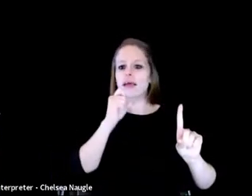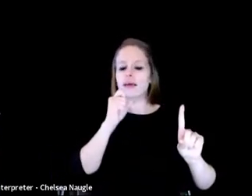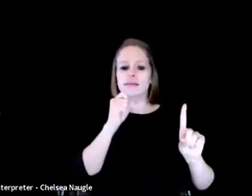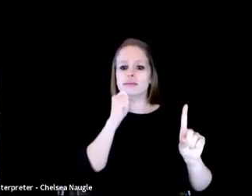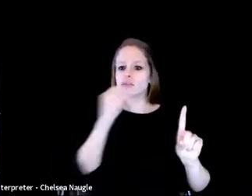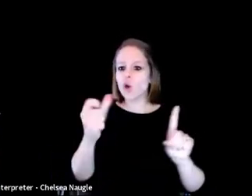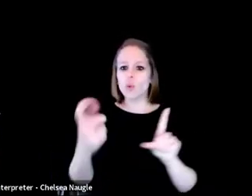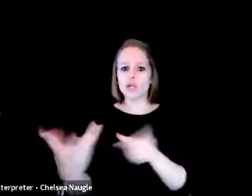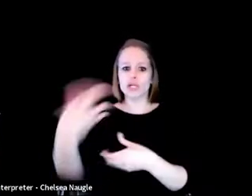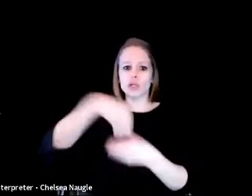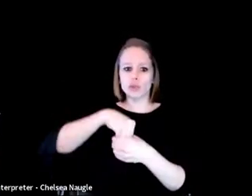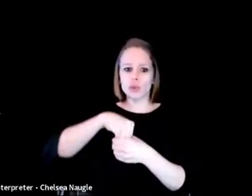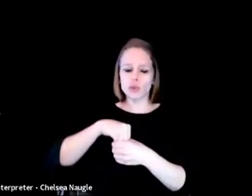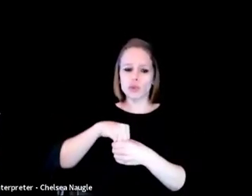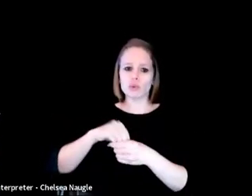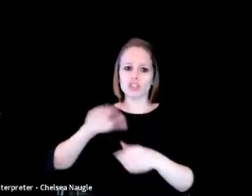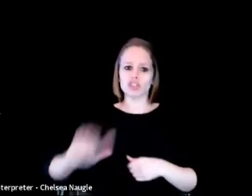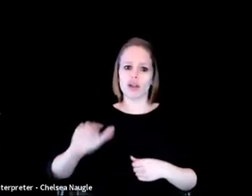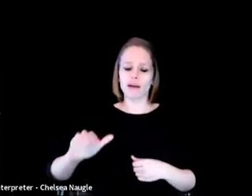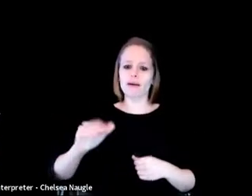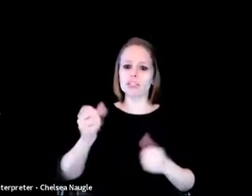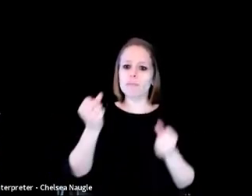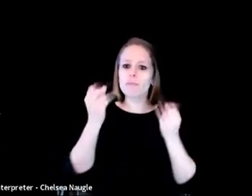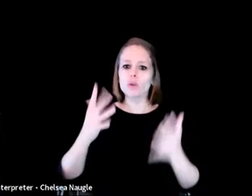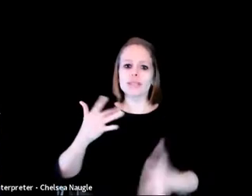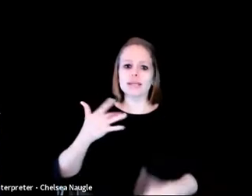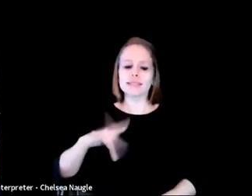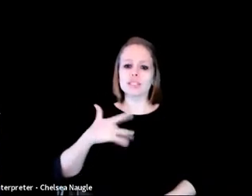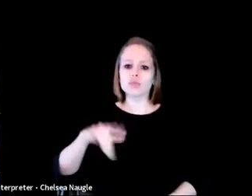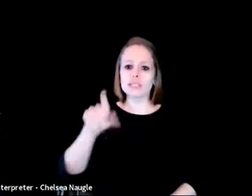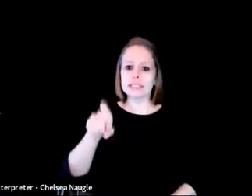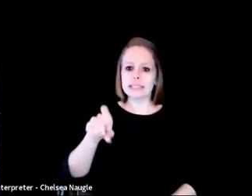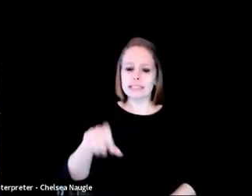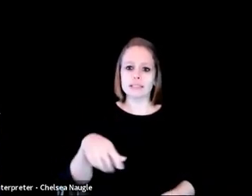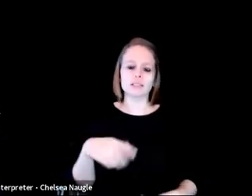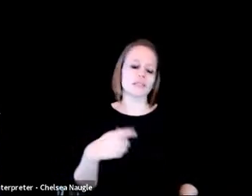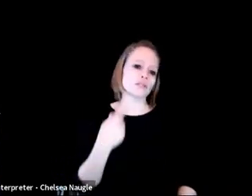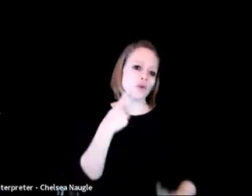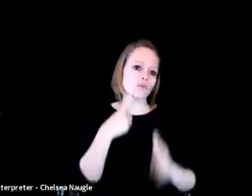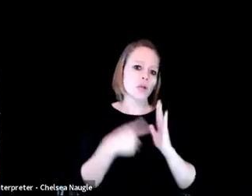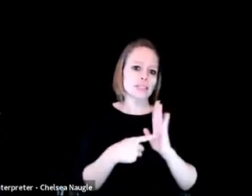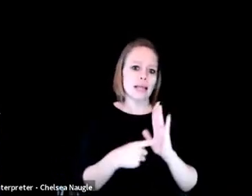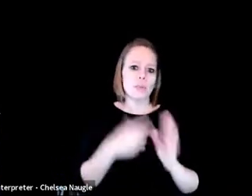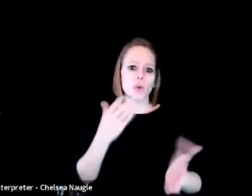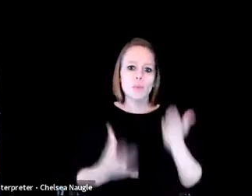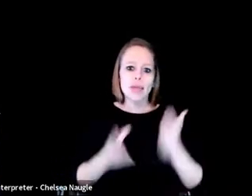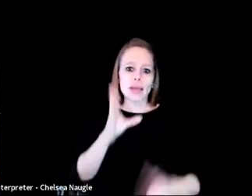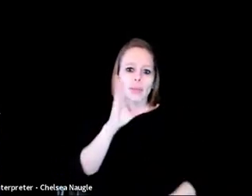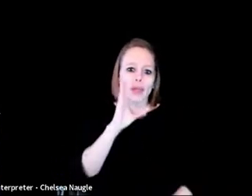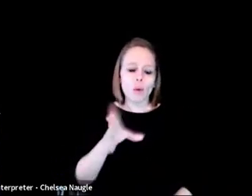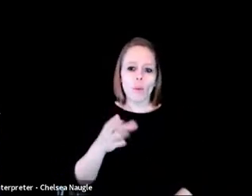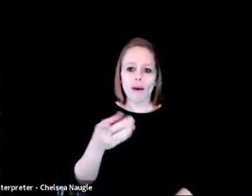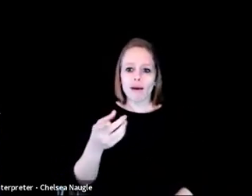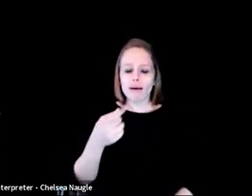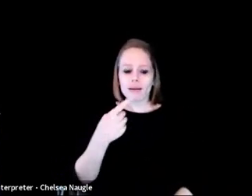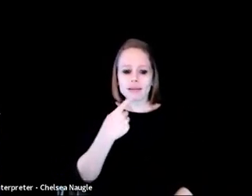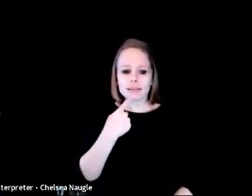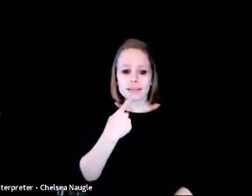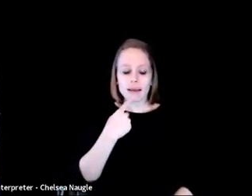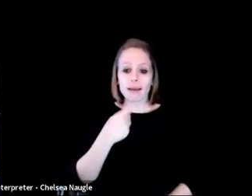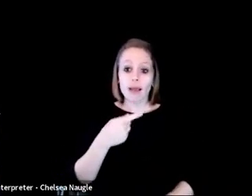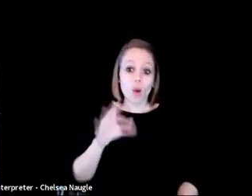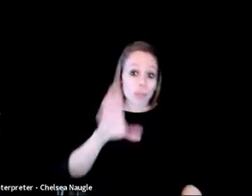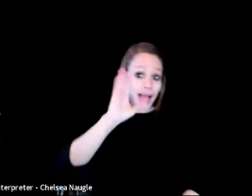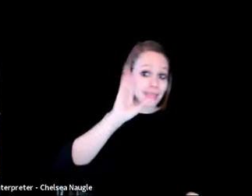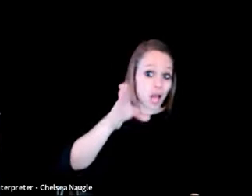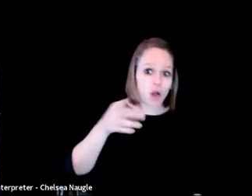thing of like learning how to make eye contact or to wave at someone or have a response like hello when someone greets you